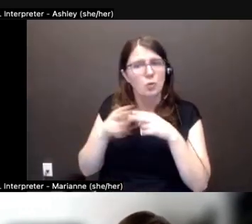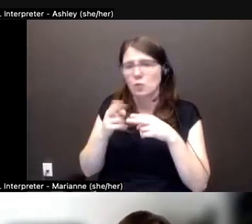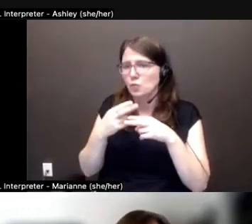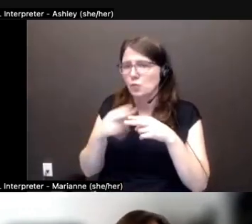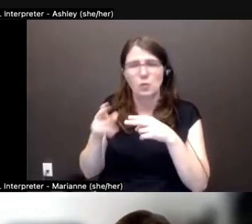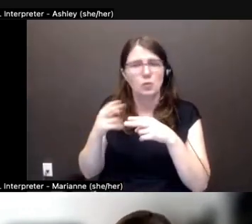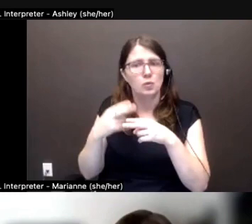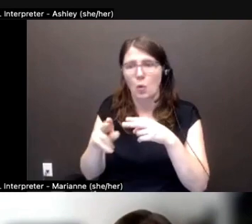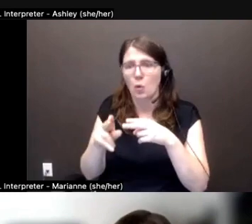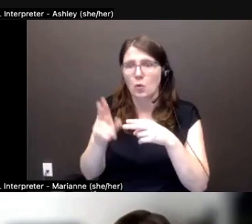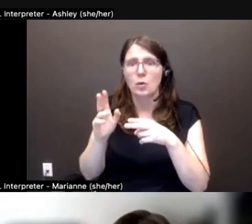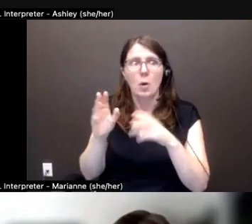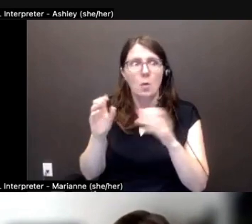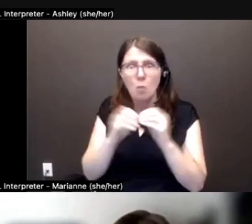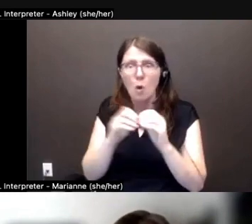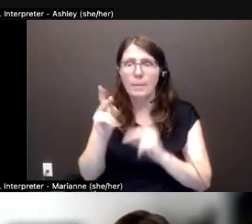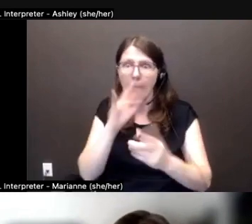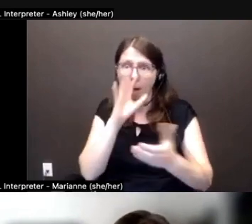then also